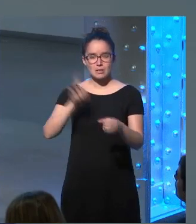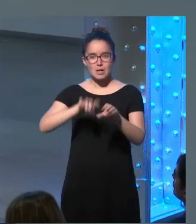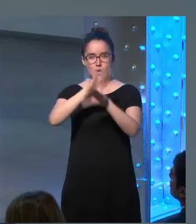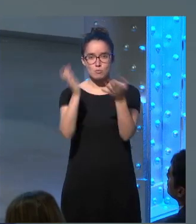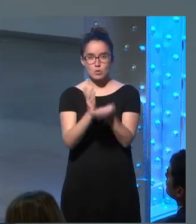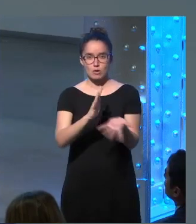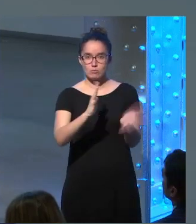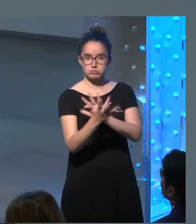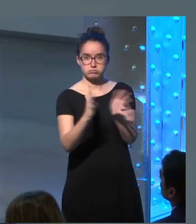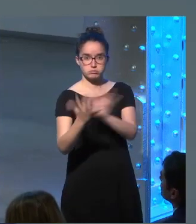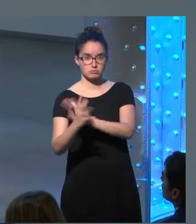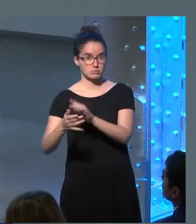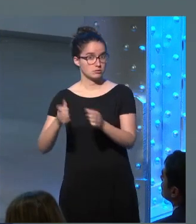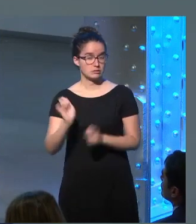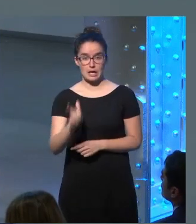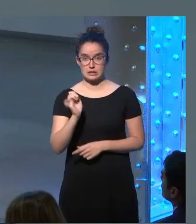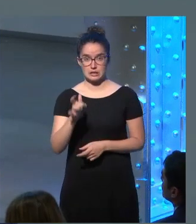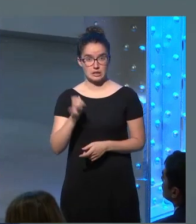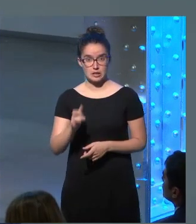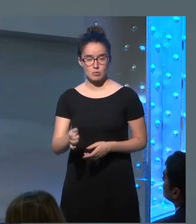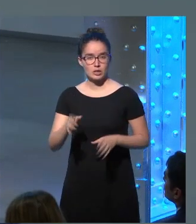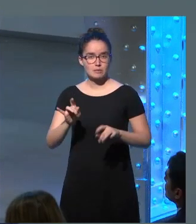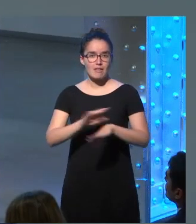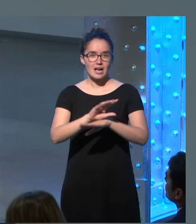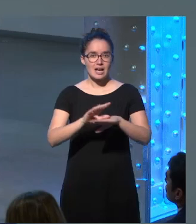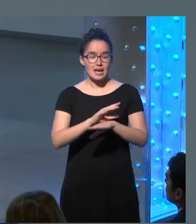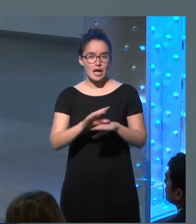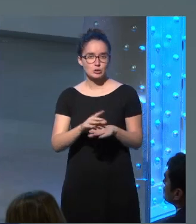integrate and embed a new attitude in a world that changes